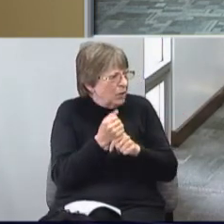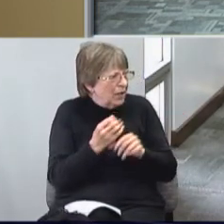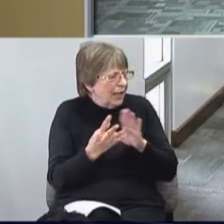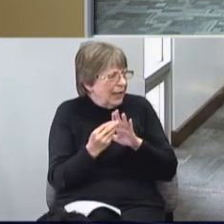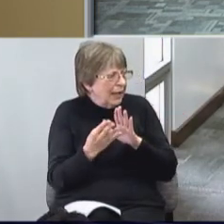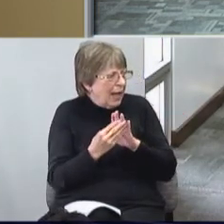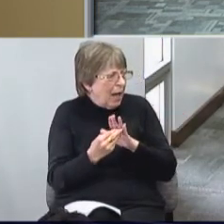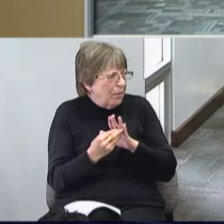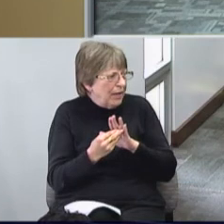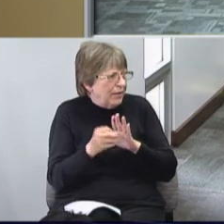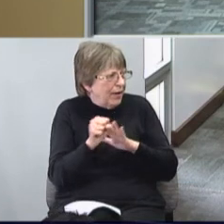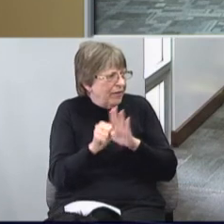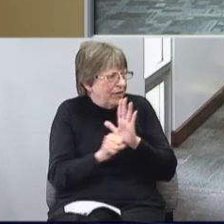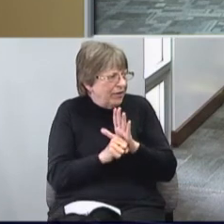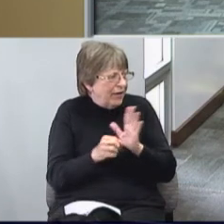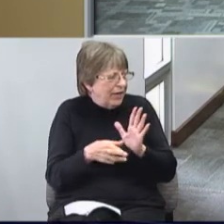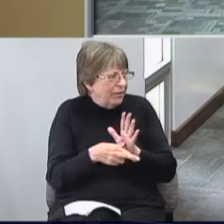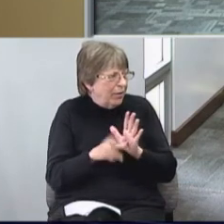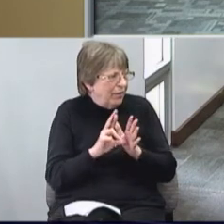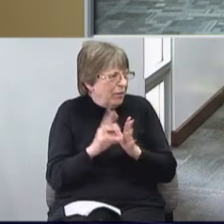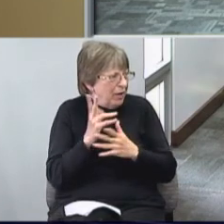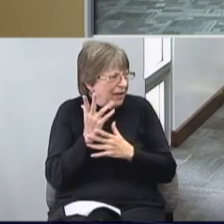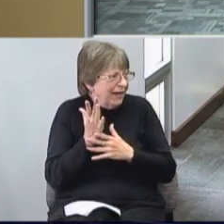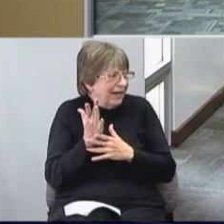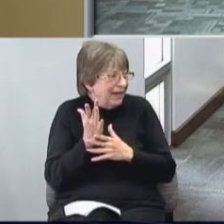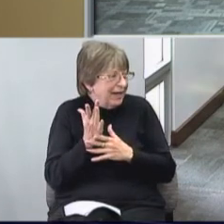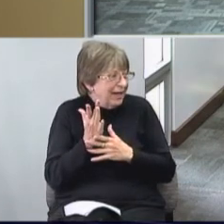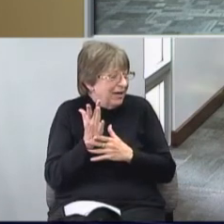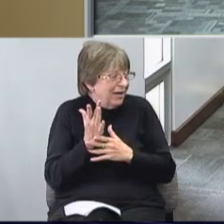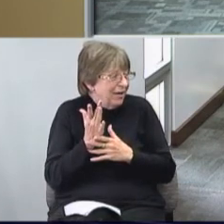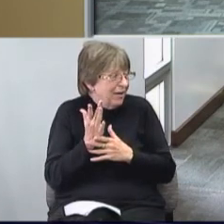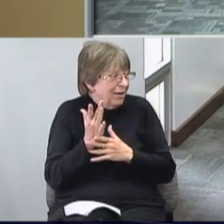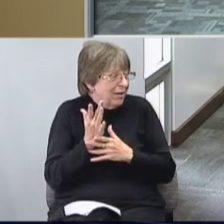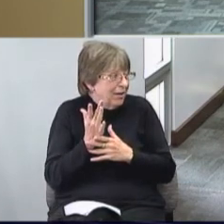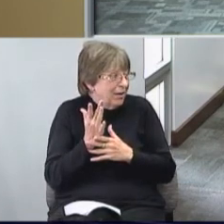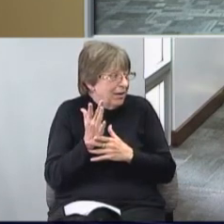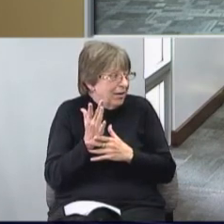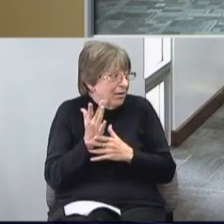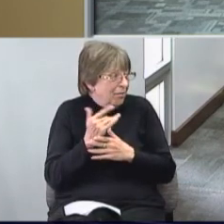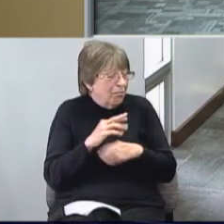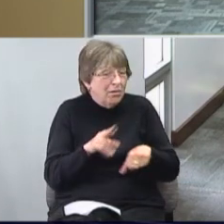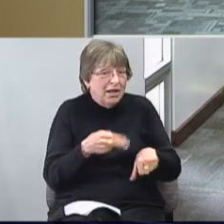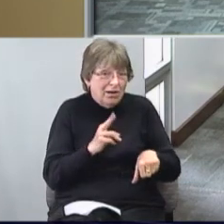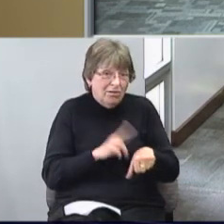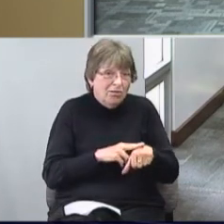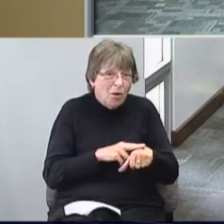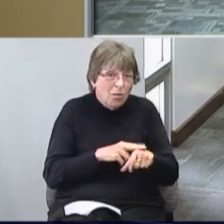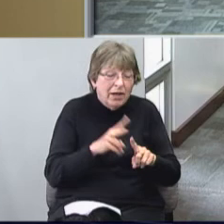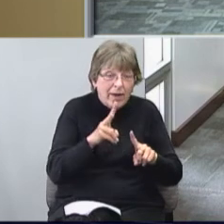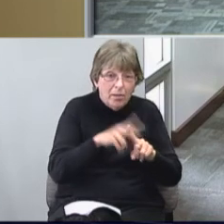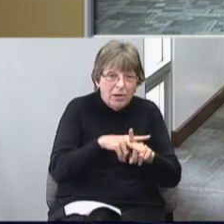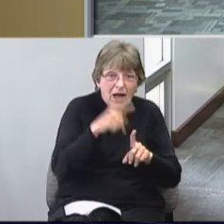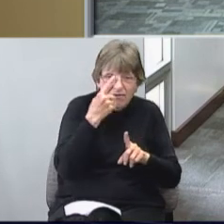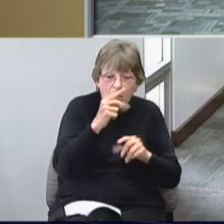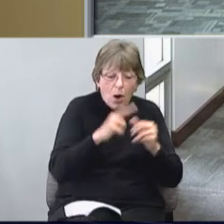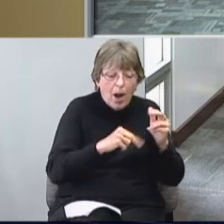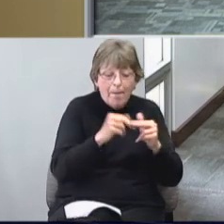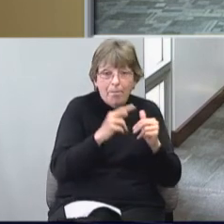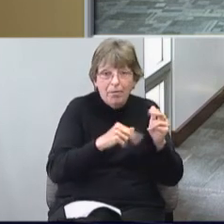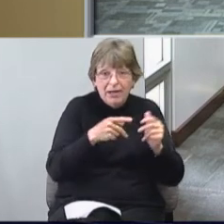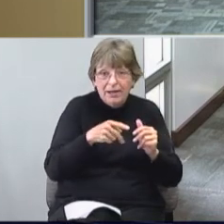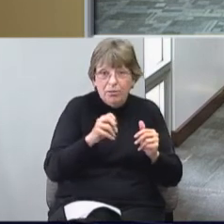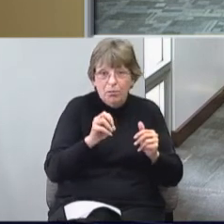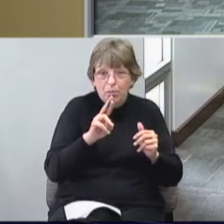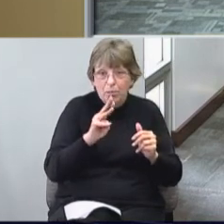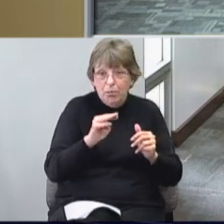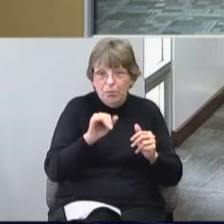state's review because they have to, usually we'll apply for a building permit. And so no, not very many